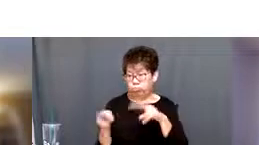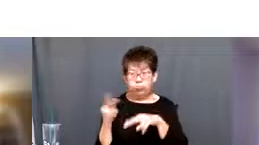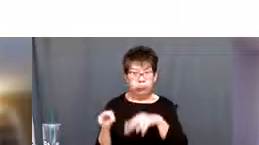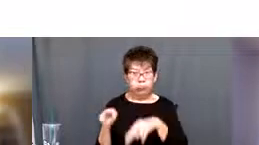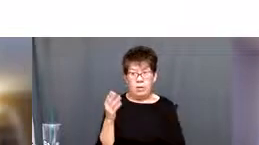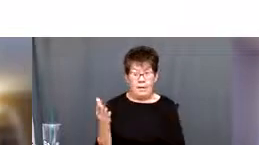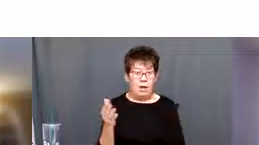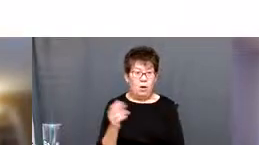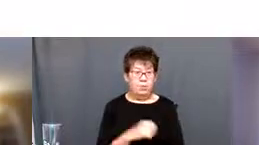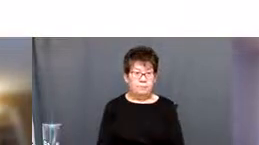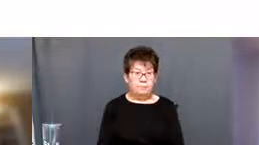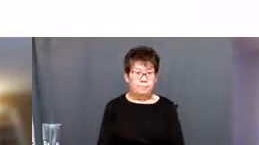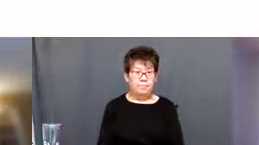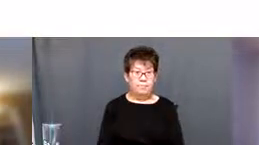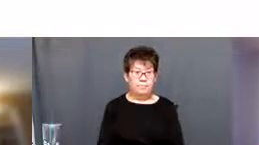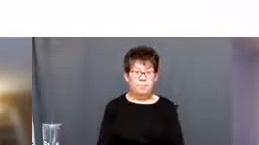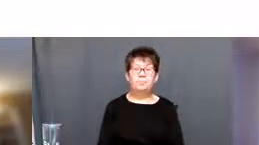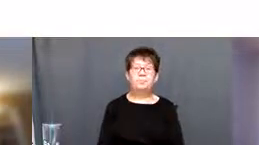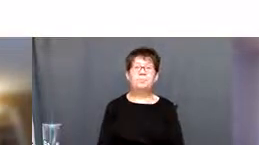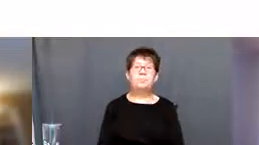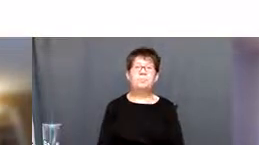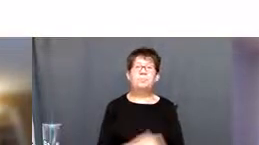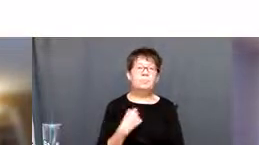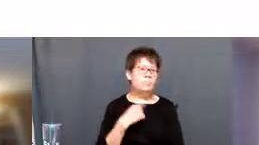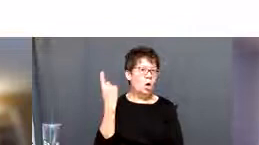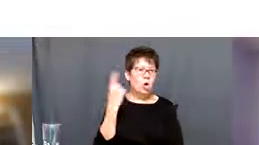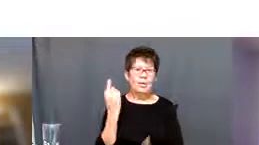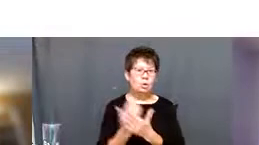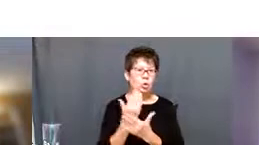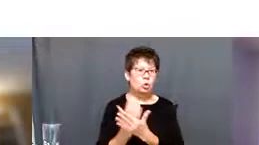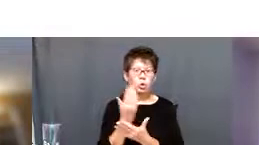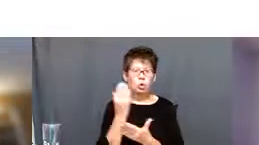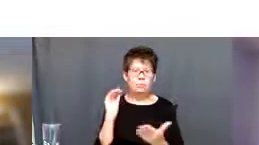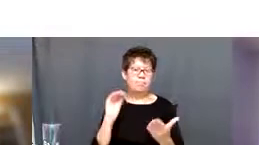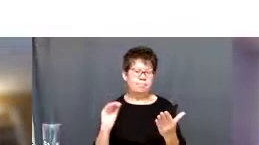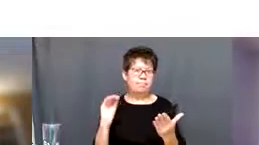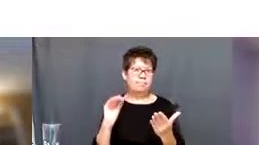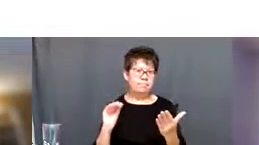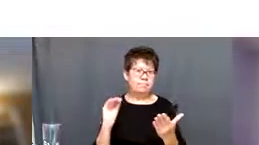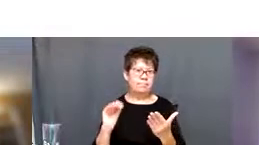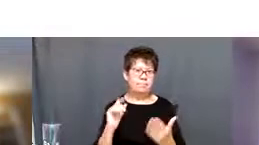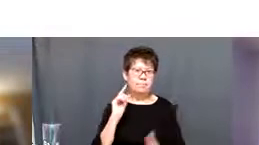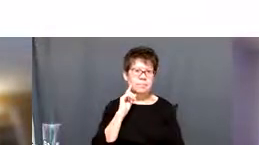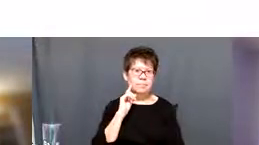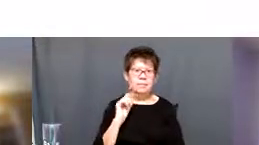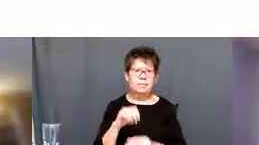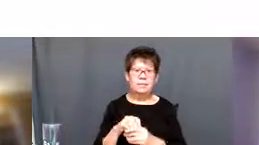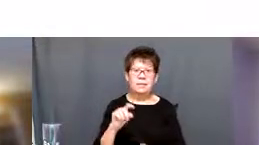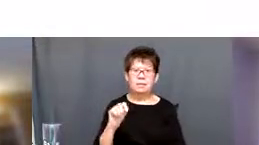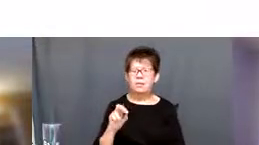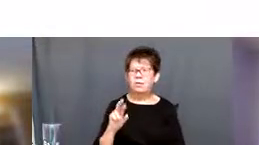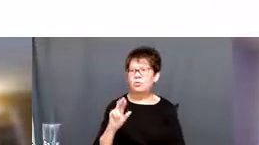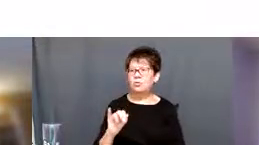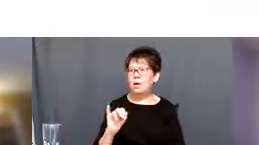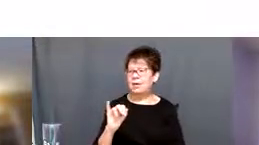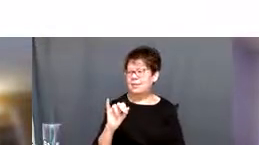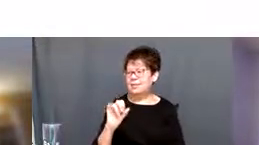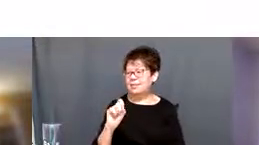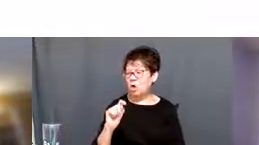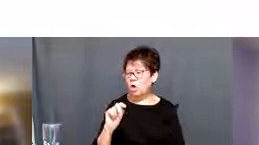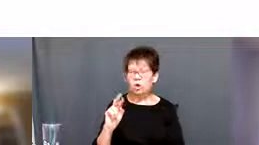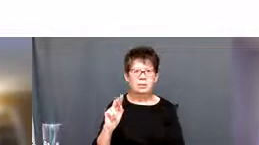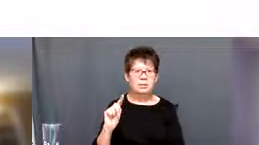for you all to take a look at. We're always updating, providing updates in TriStarts, which is our newsletter for TEIS,